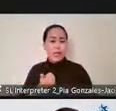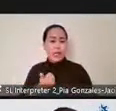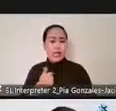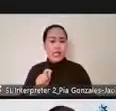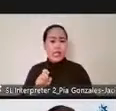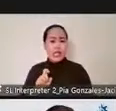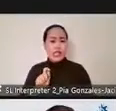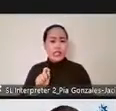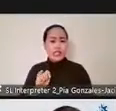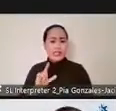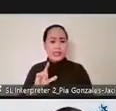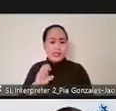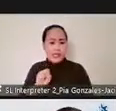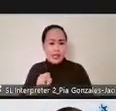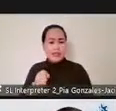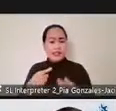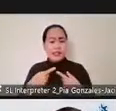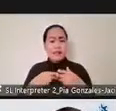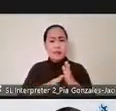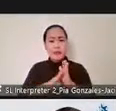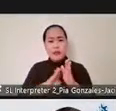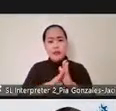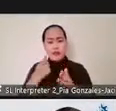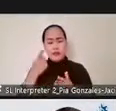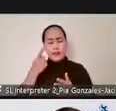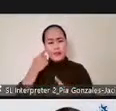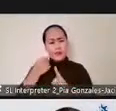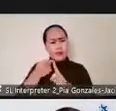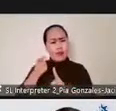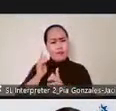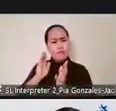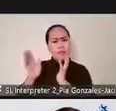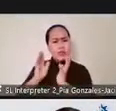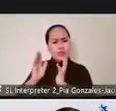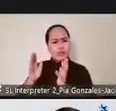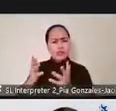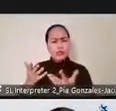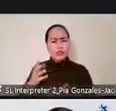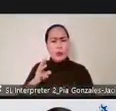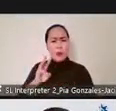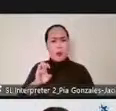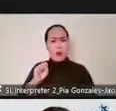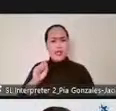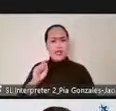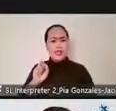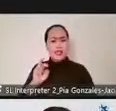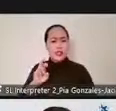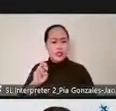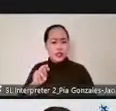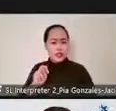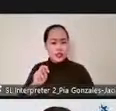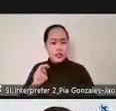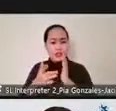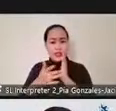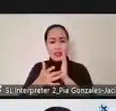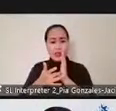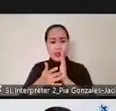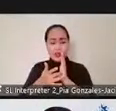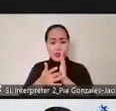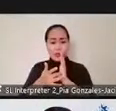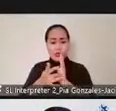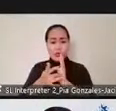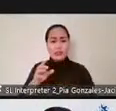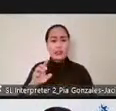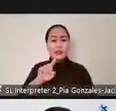evidence of development arising from interaction with Western technology? This is a question from the Zoom